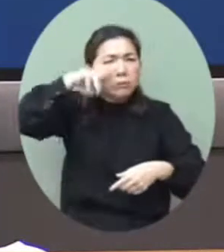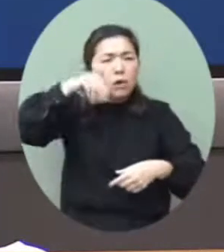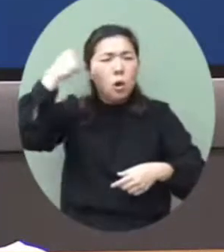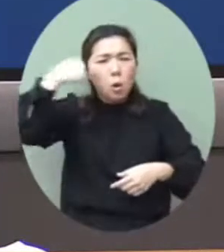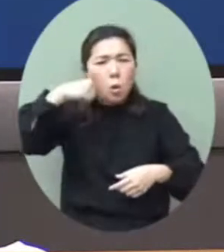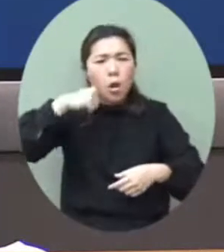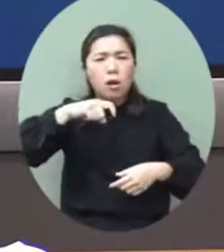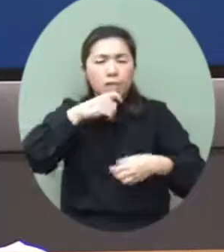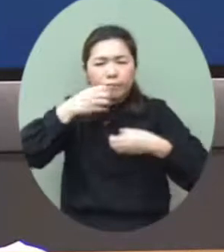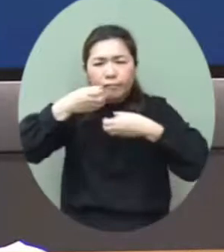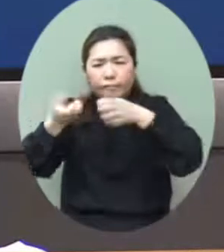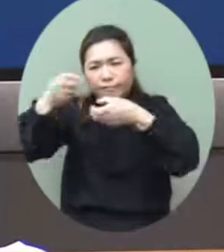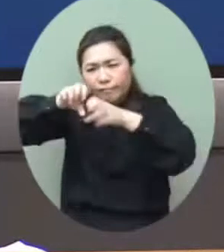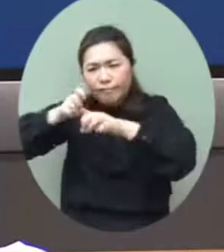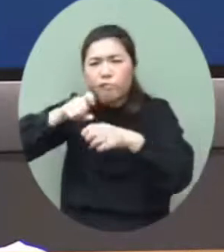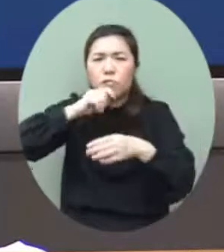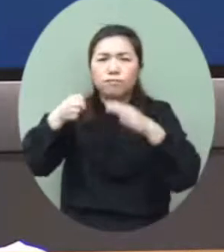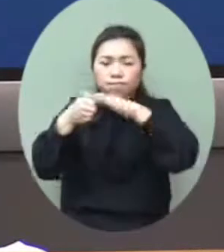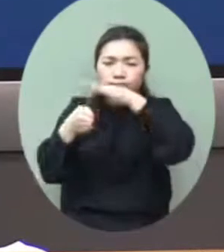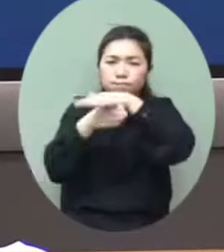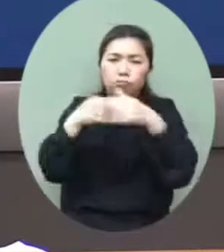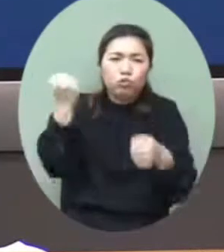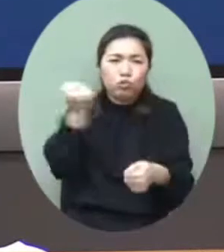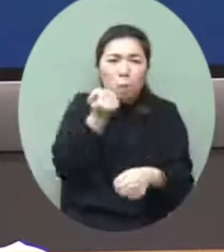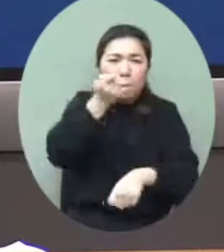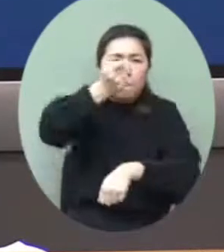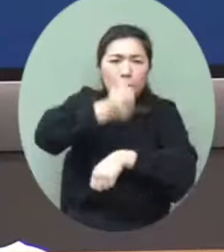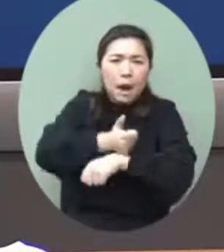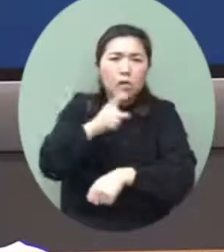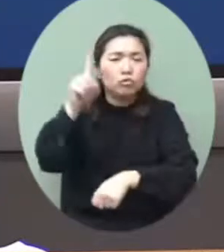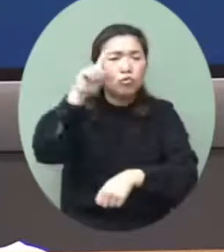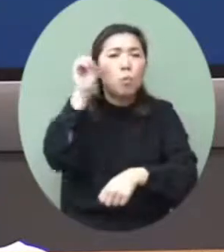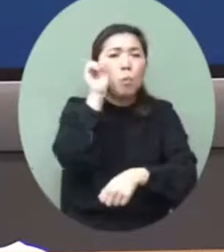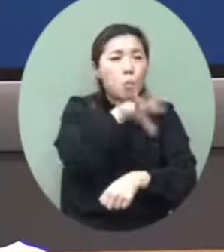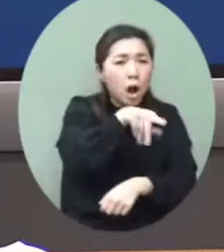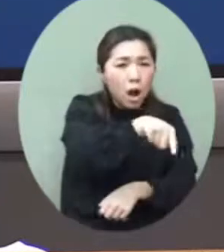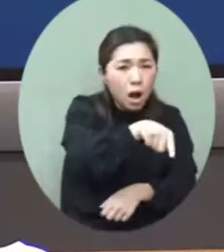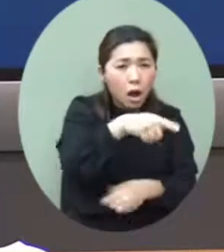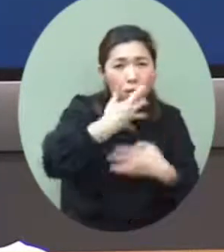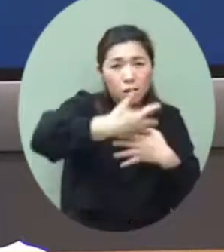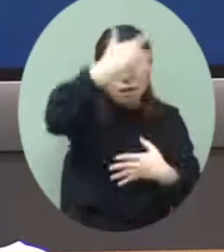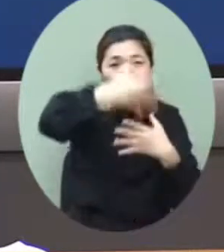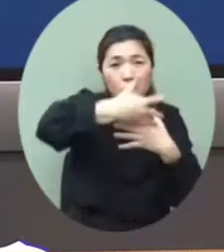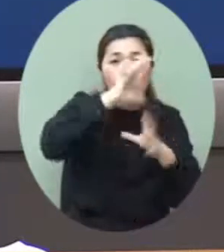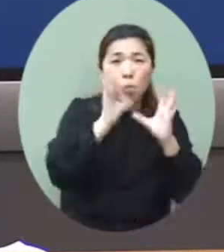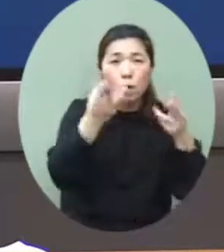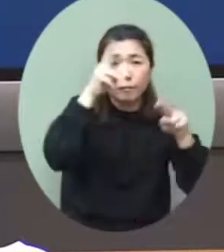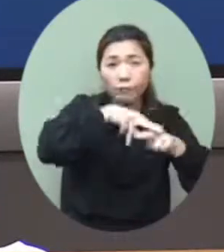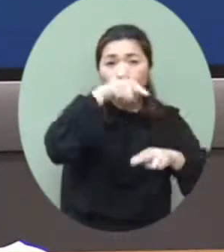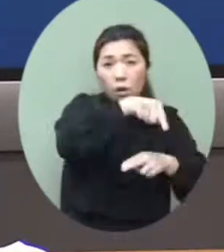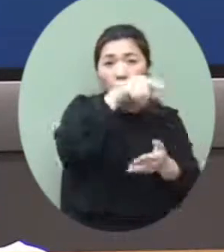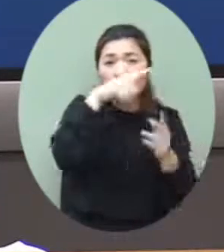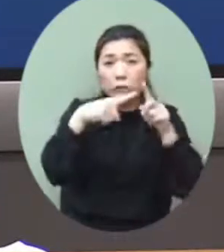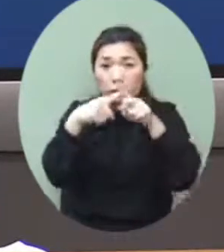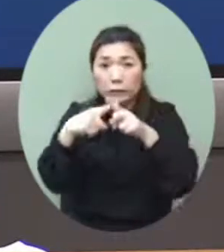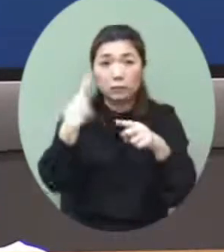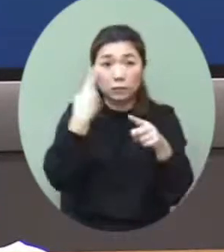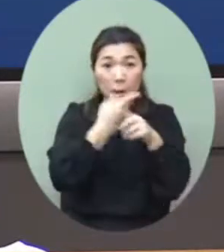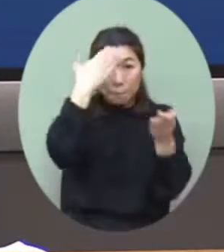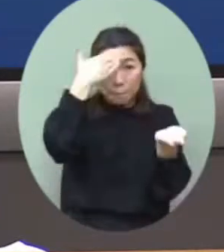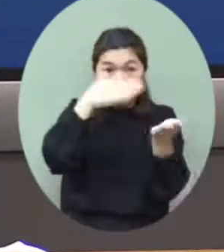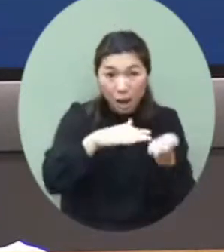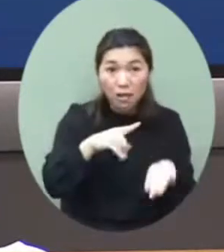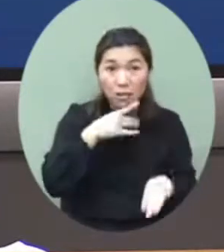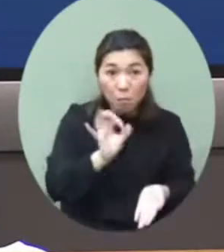our staff were working very hard, and our testing contractors have worked very hard as